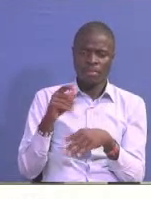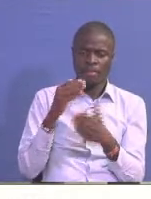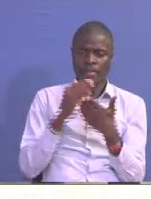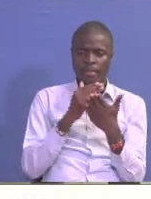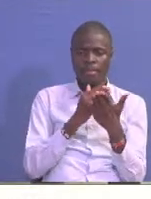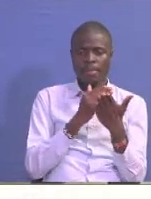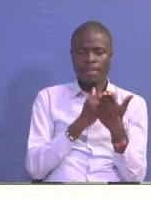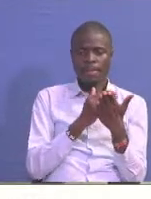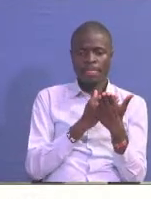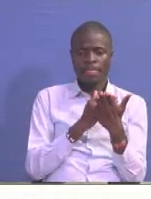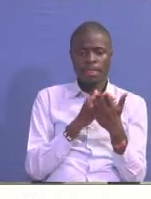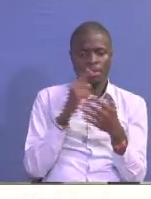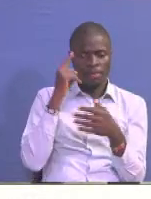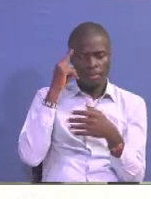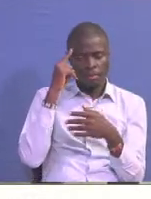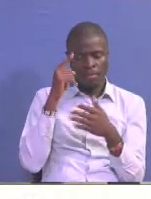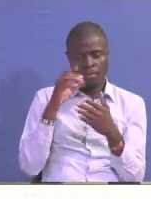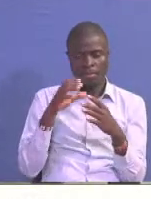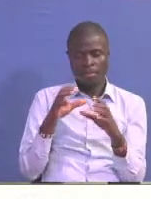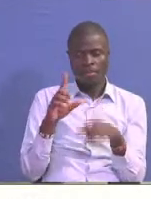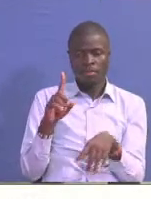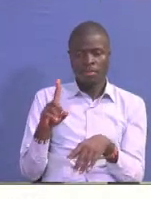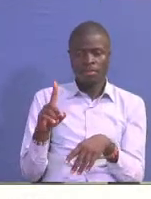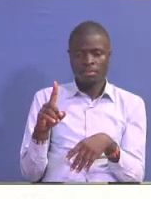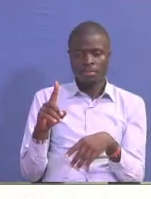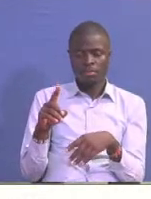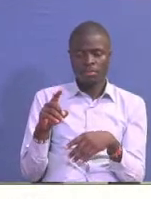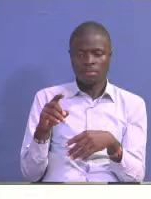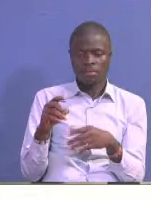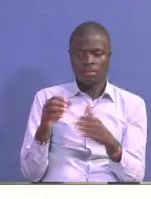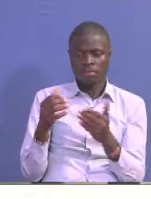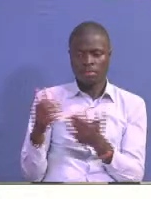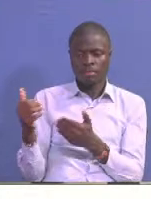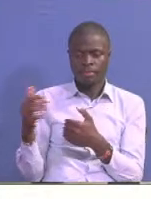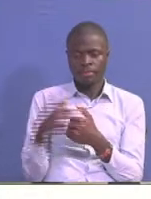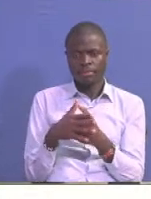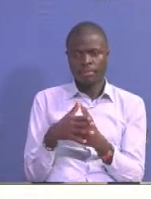programs, even for standard 1 kids.